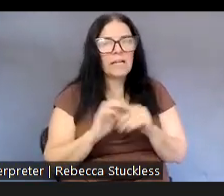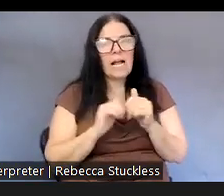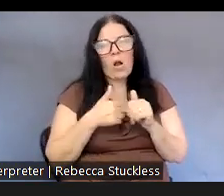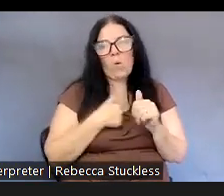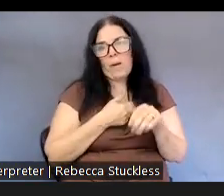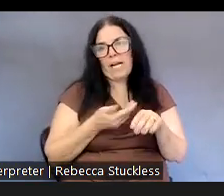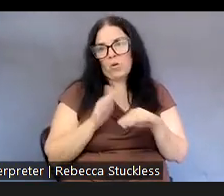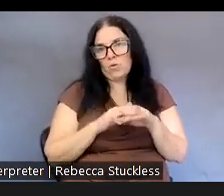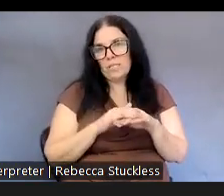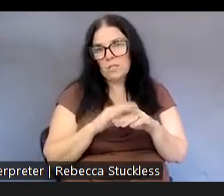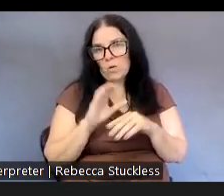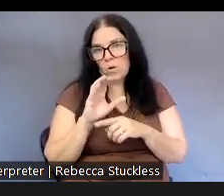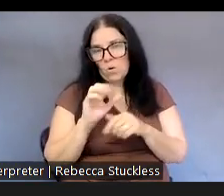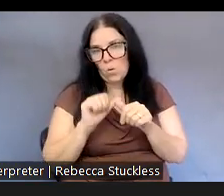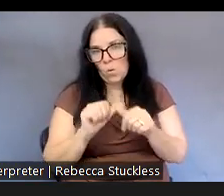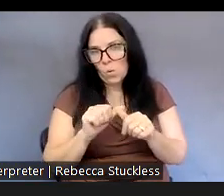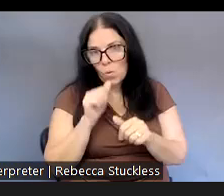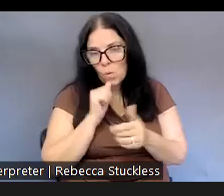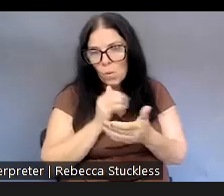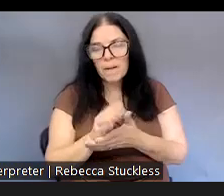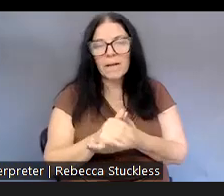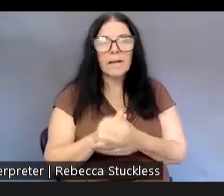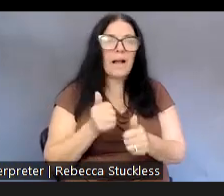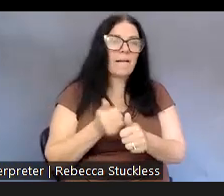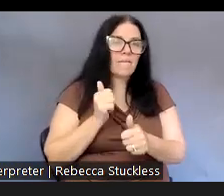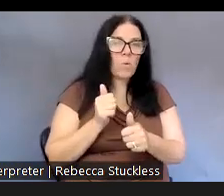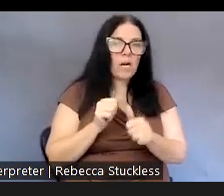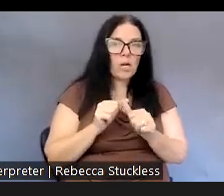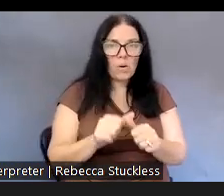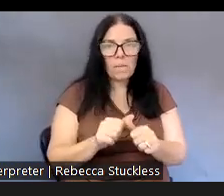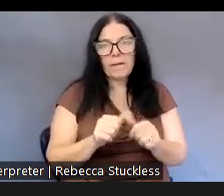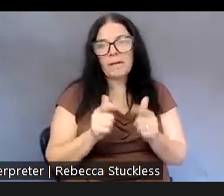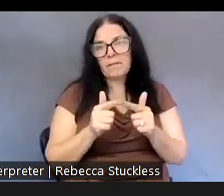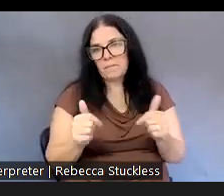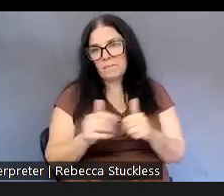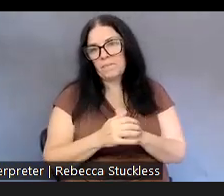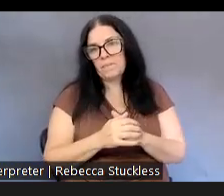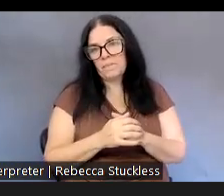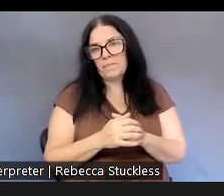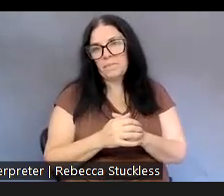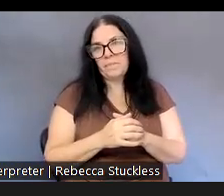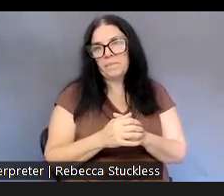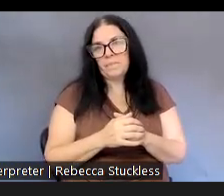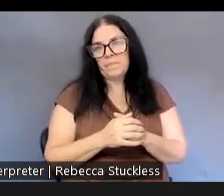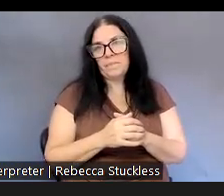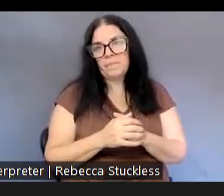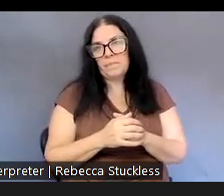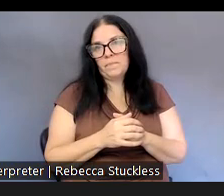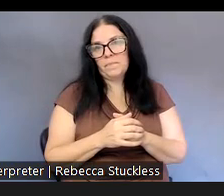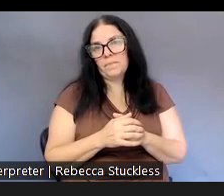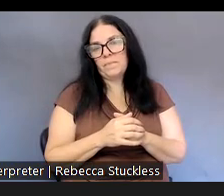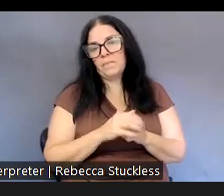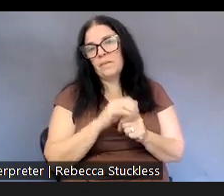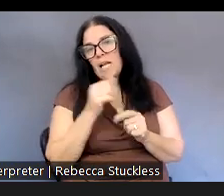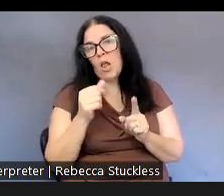coping, decrease avoidant coping, and so forth? In other words, how is the therapy